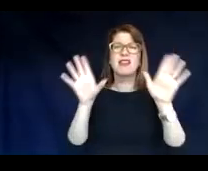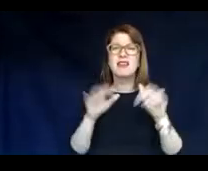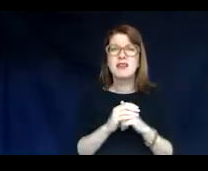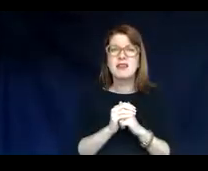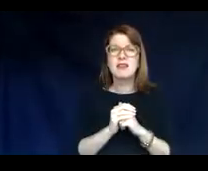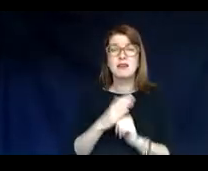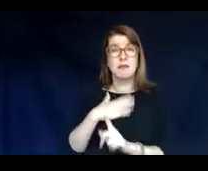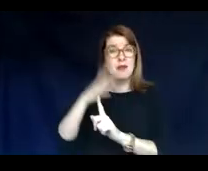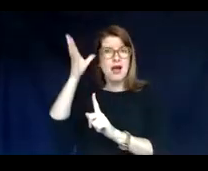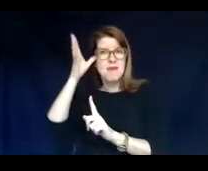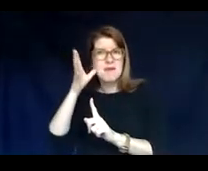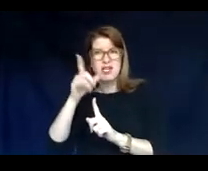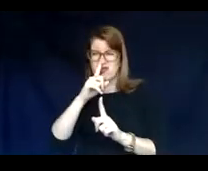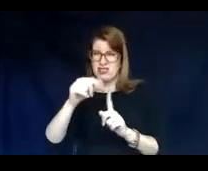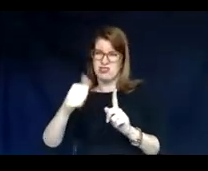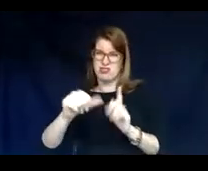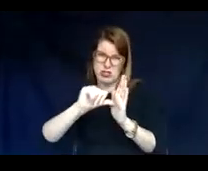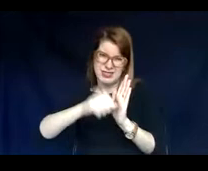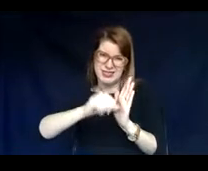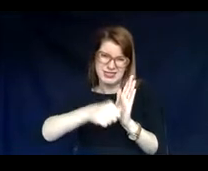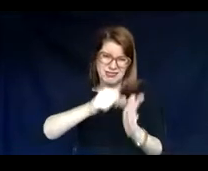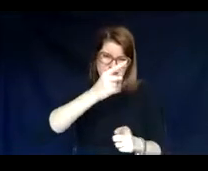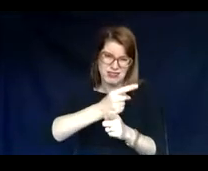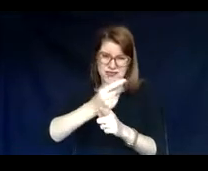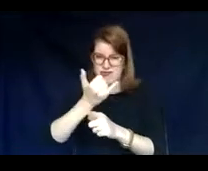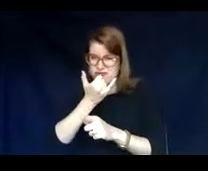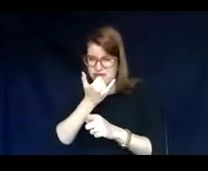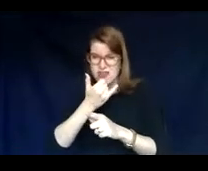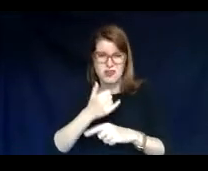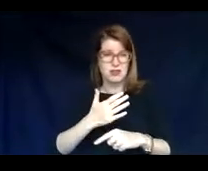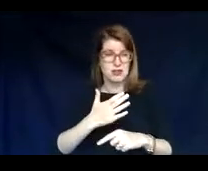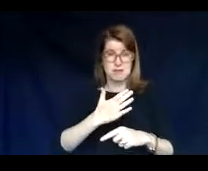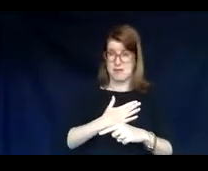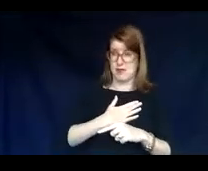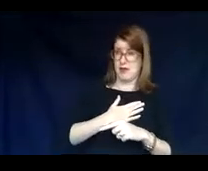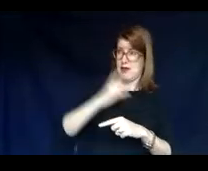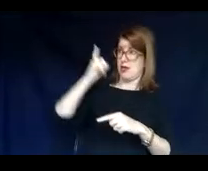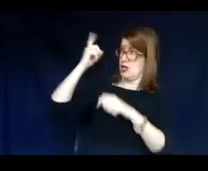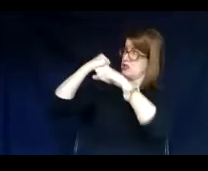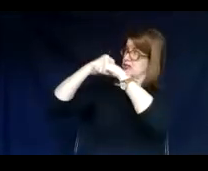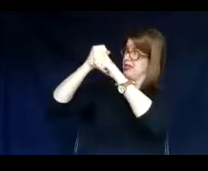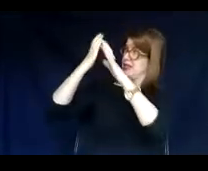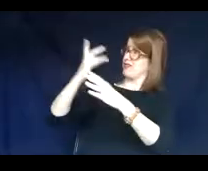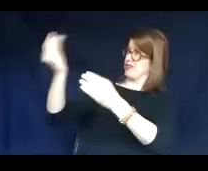parents ingrained in me a sense of right and wrong. My creator had ingrained in me a sense of right and